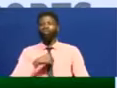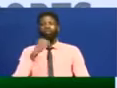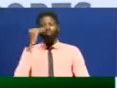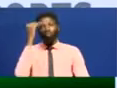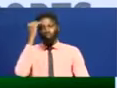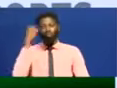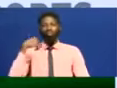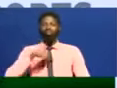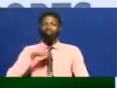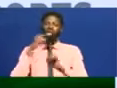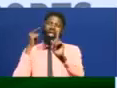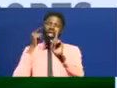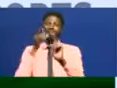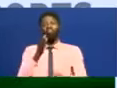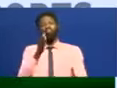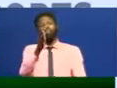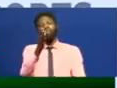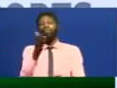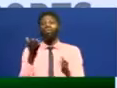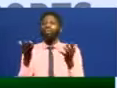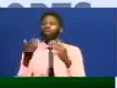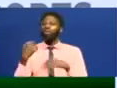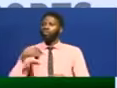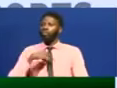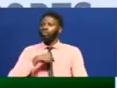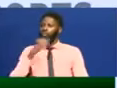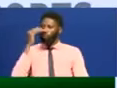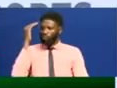going. We know where we are going.